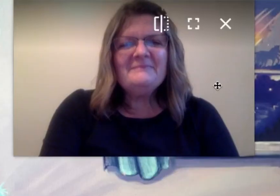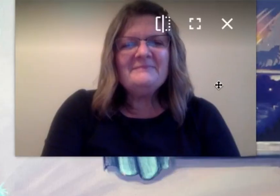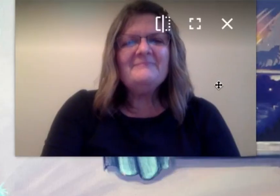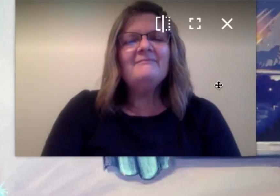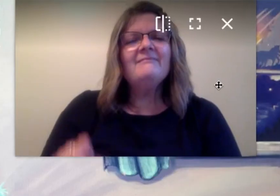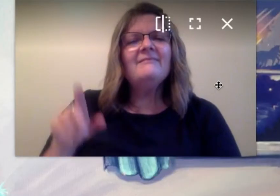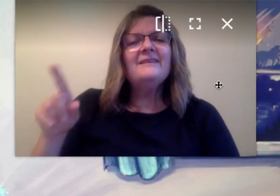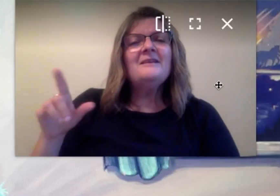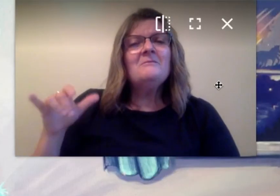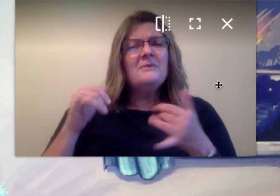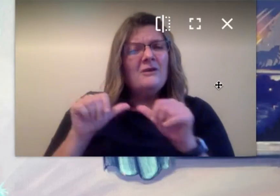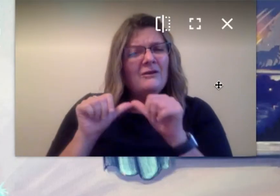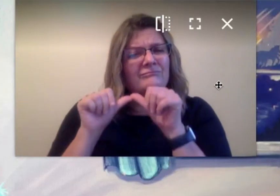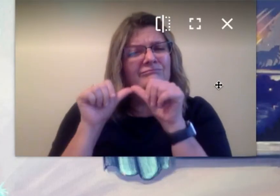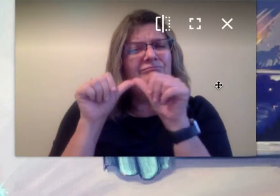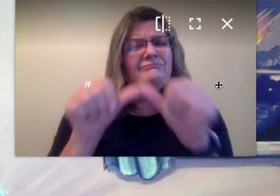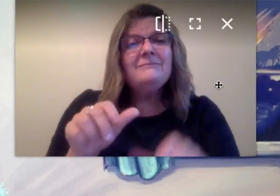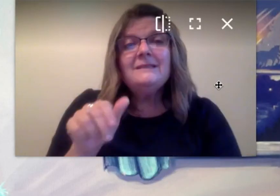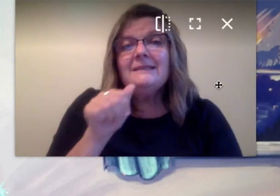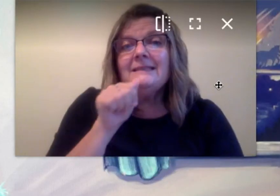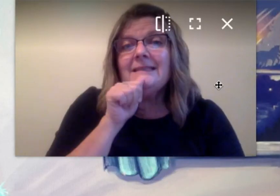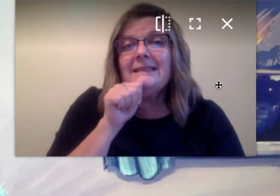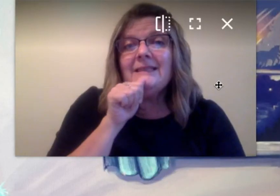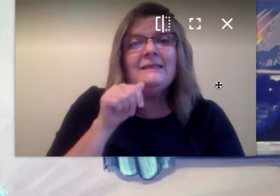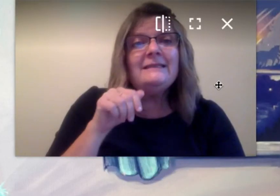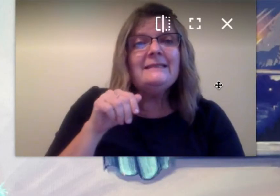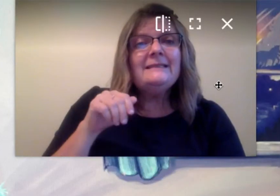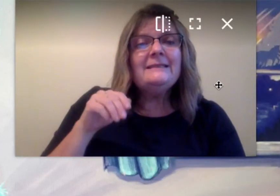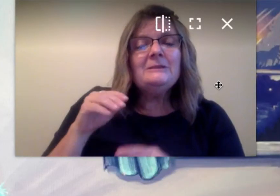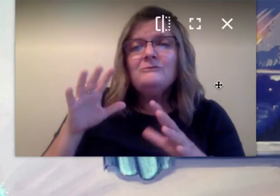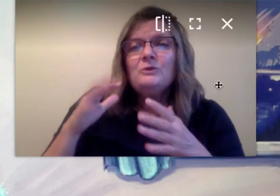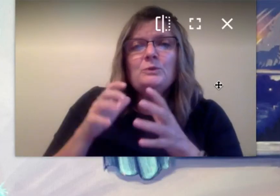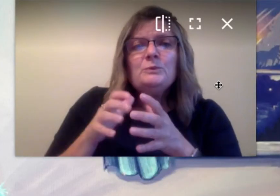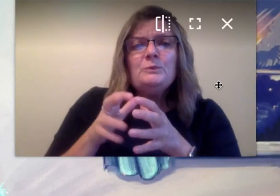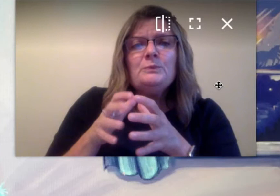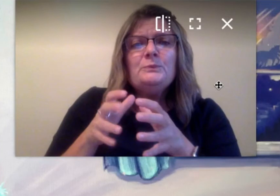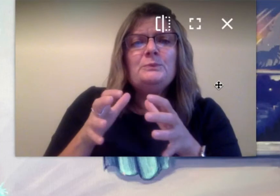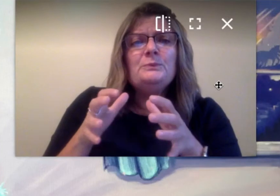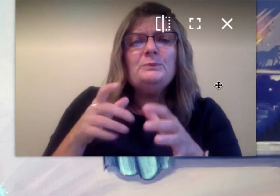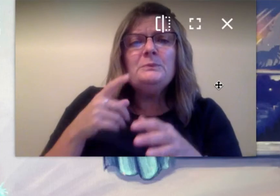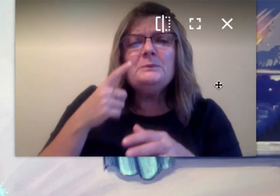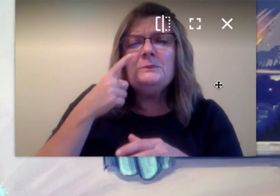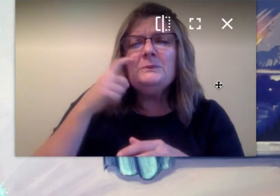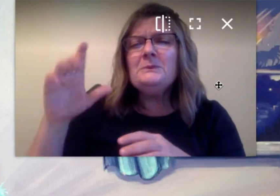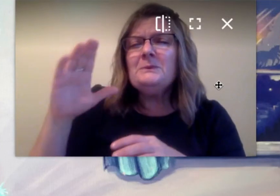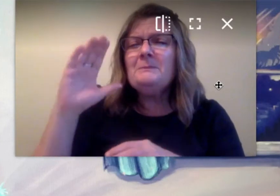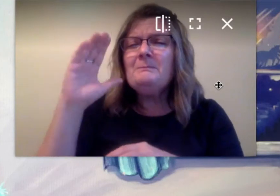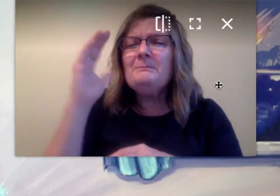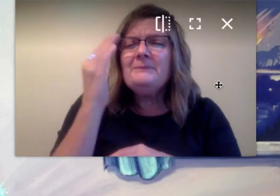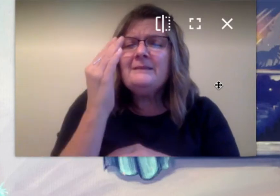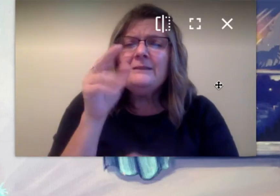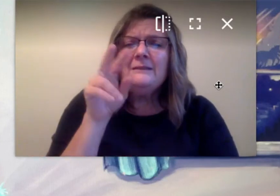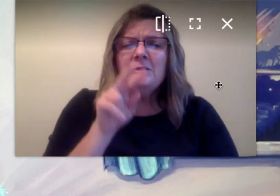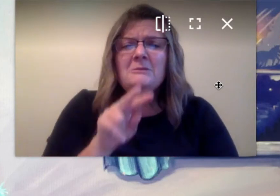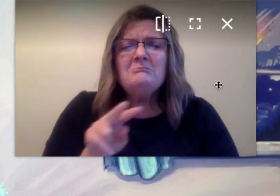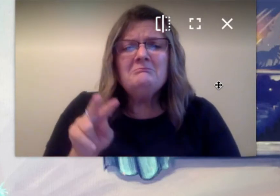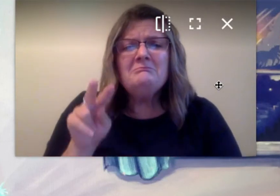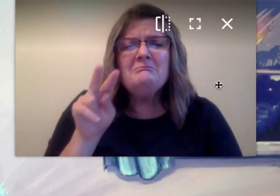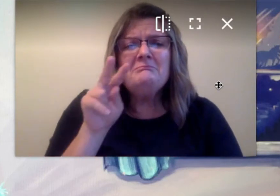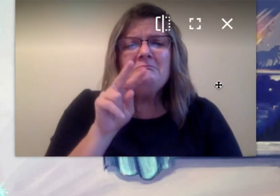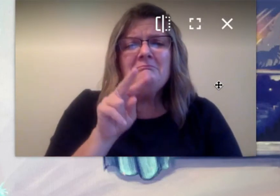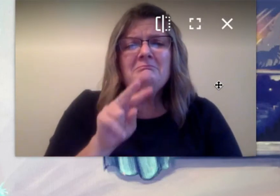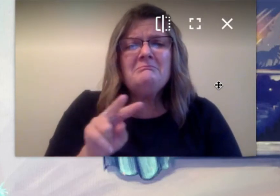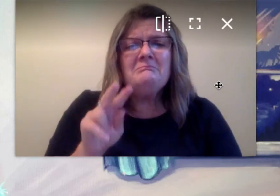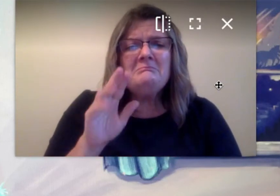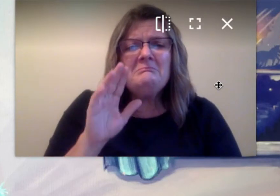As the ball went on, a secret was growing inside Shay. She gazed at her reflection in the